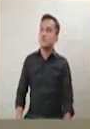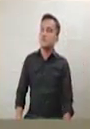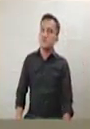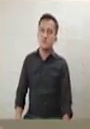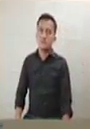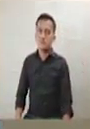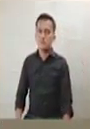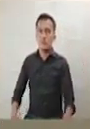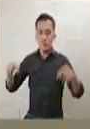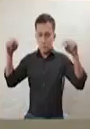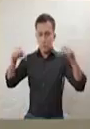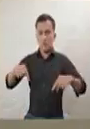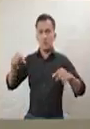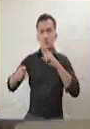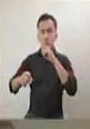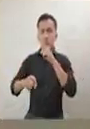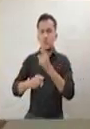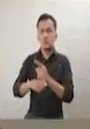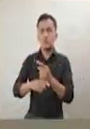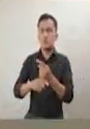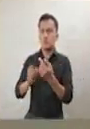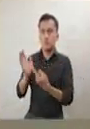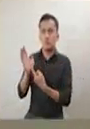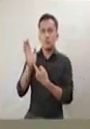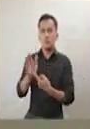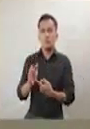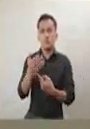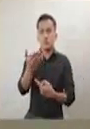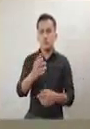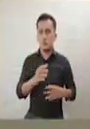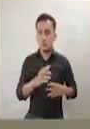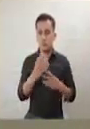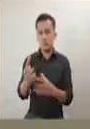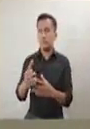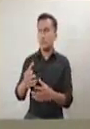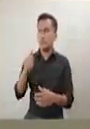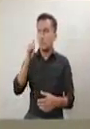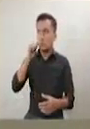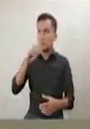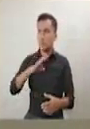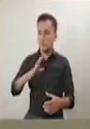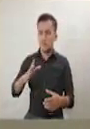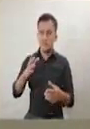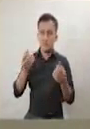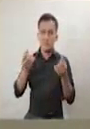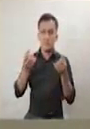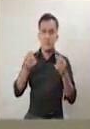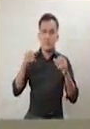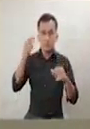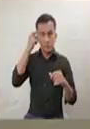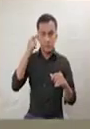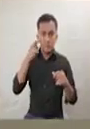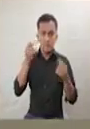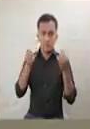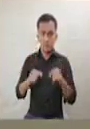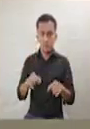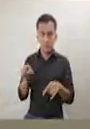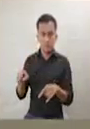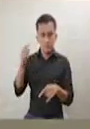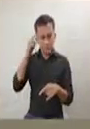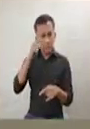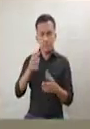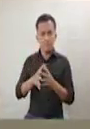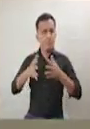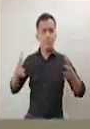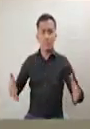This is really a testament to your commitment to women's issues, women and gender's issues. And I think that speaks a lot. And that's the